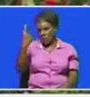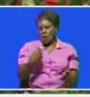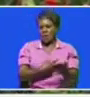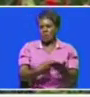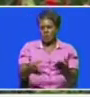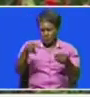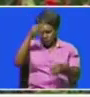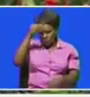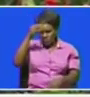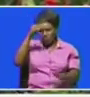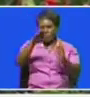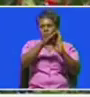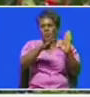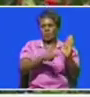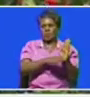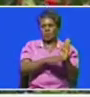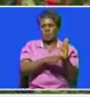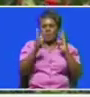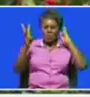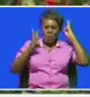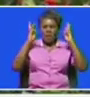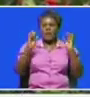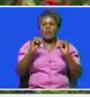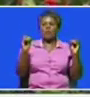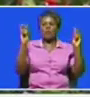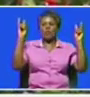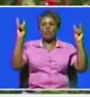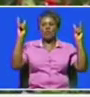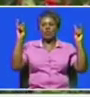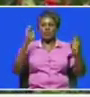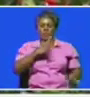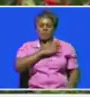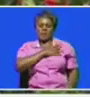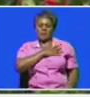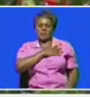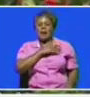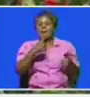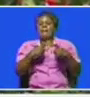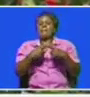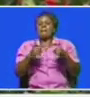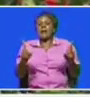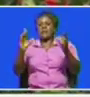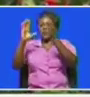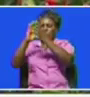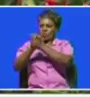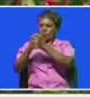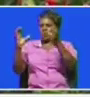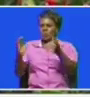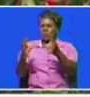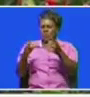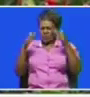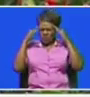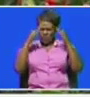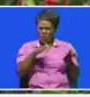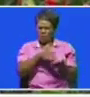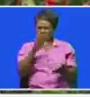induction program, meaning less worries on attendance issues for NASA MPs. But with the Jubilee side keeping a keen eye